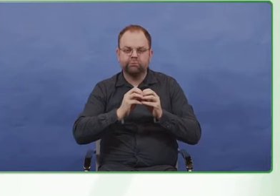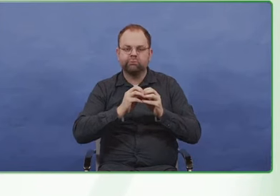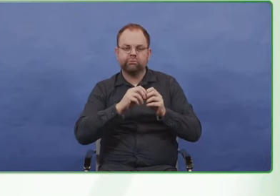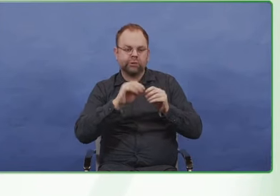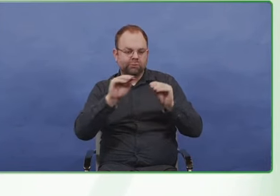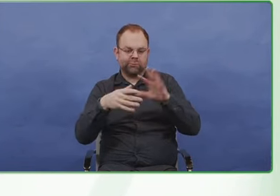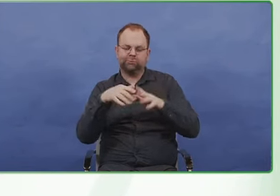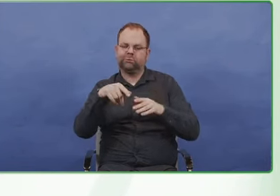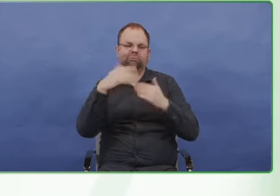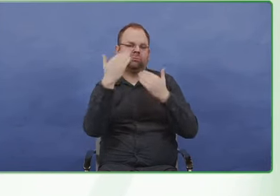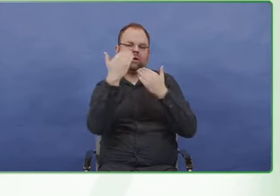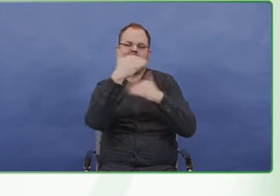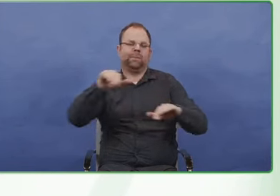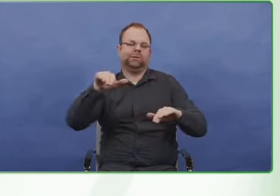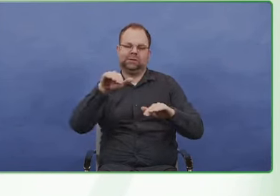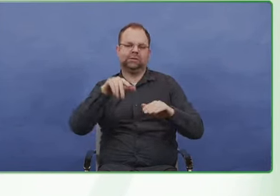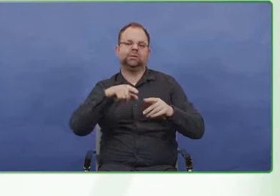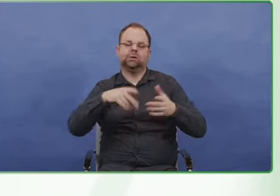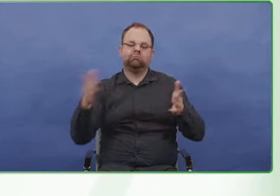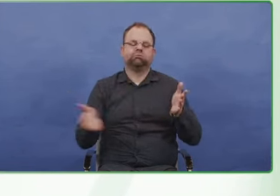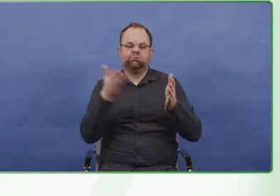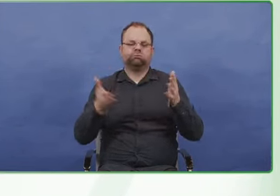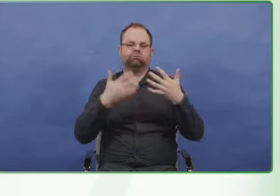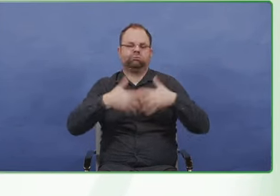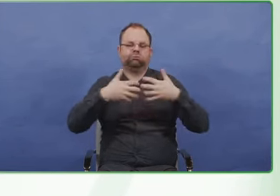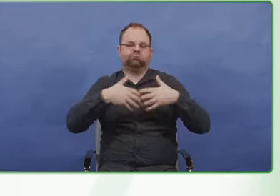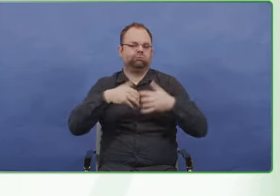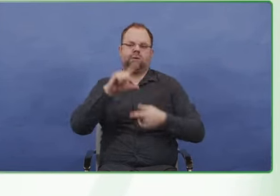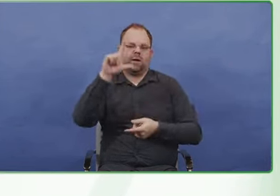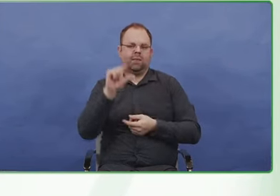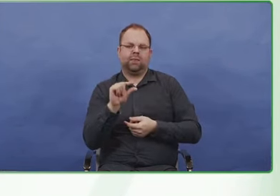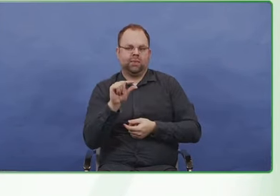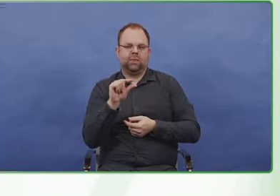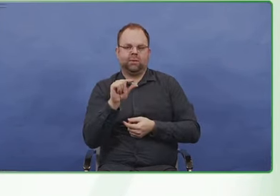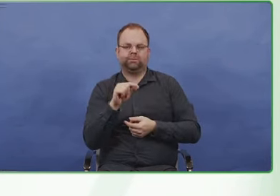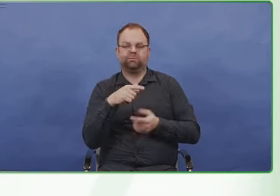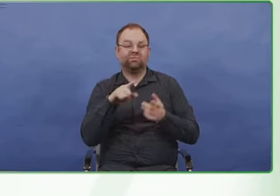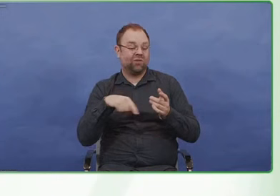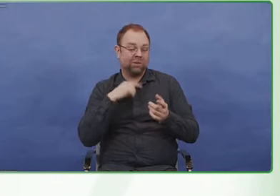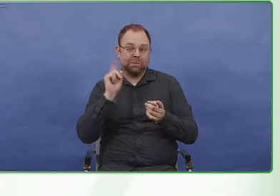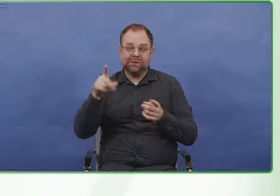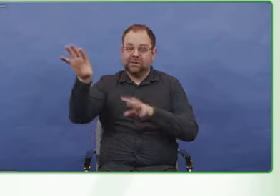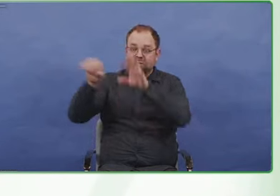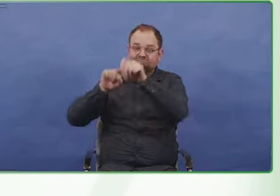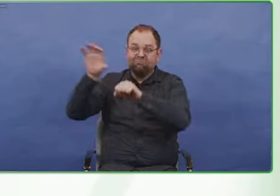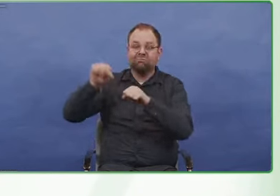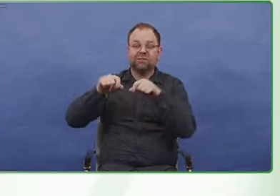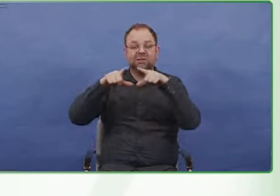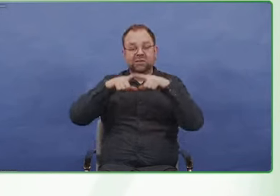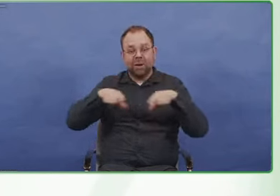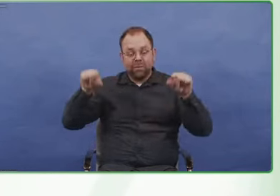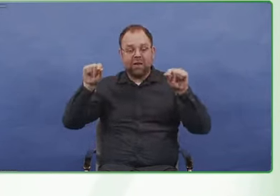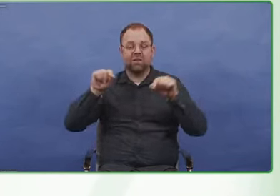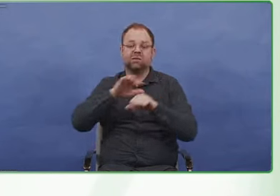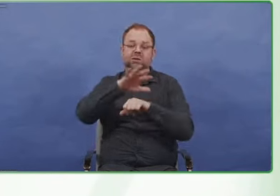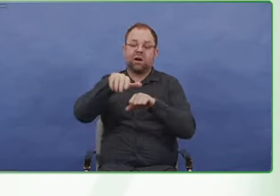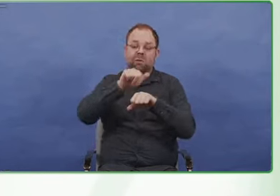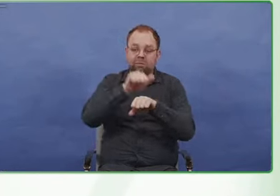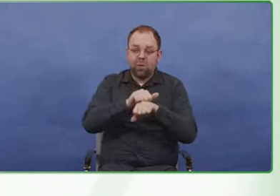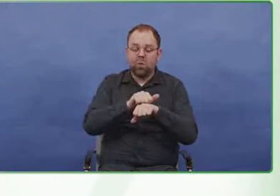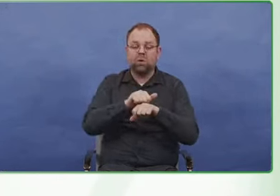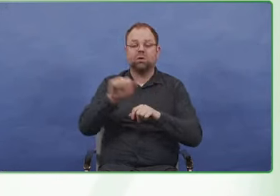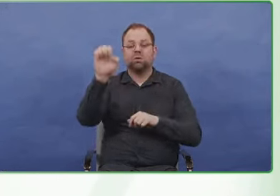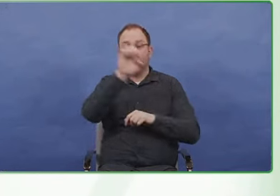high, especially the middle income families or the lower income families. That we want to make sure this challenge how we can